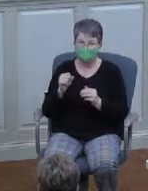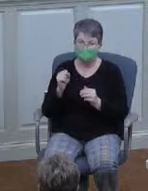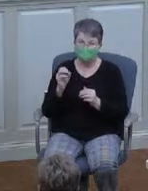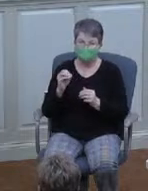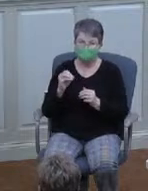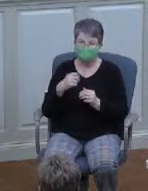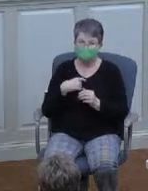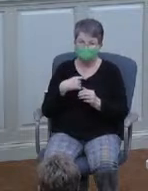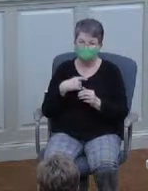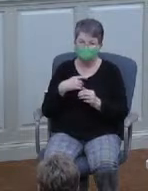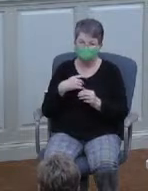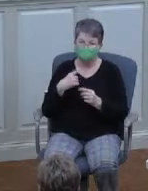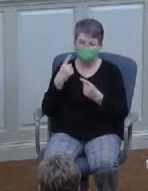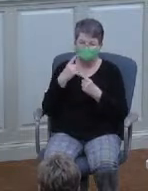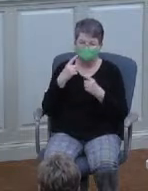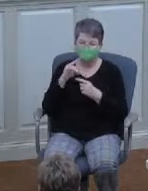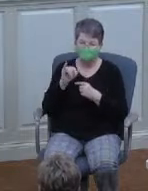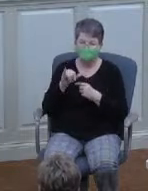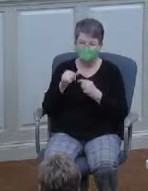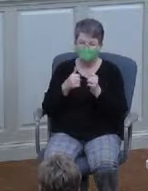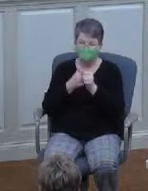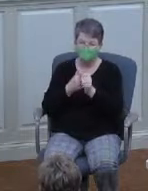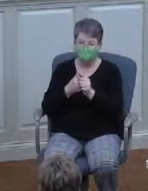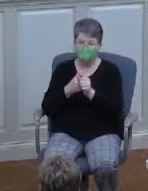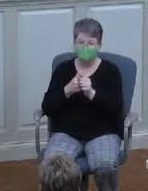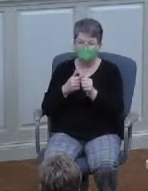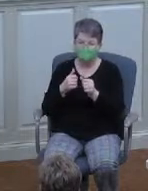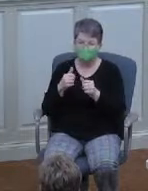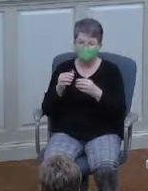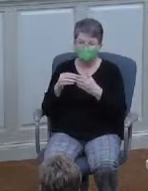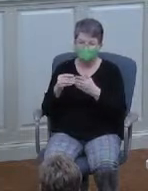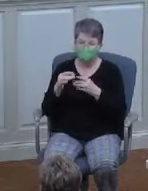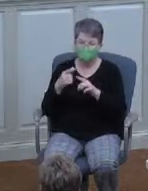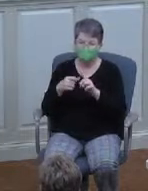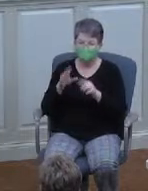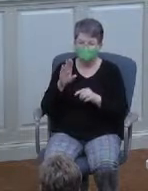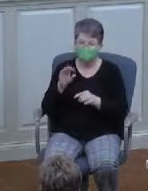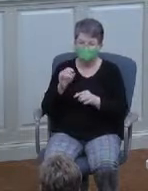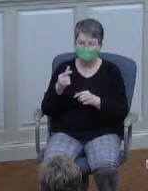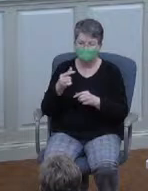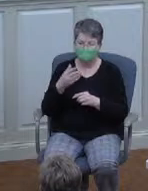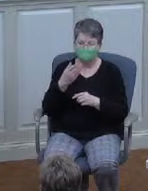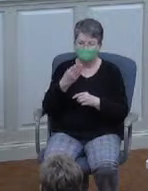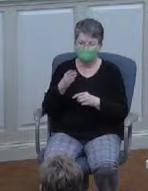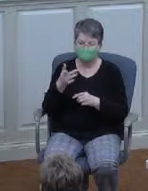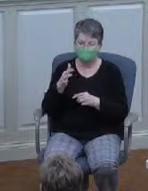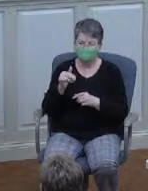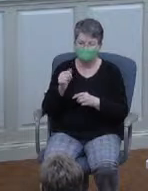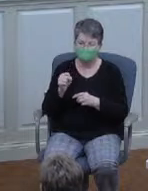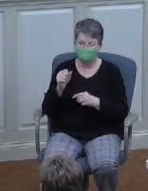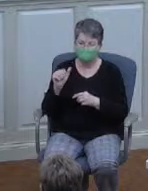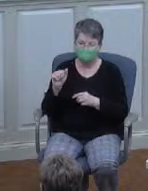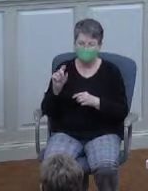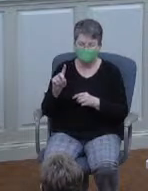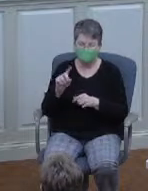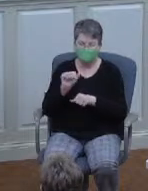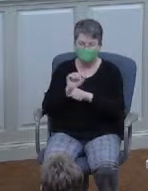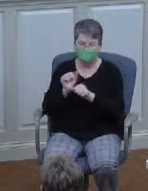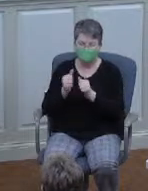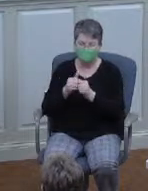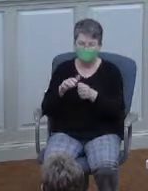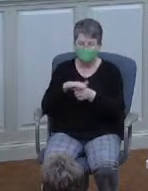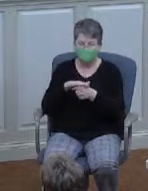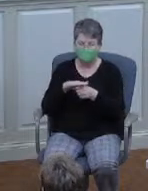So we've taken that into consideration, and based on guidance from DLG and Bluegrass Ad, working with the